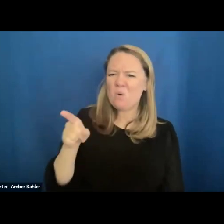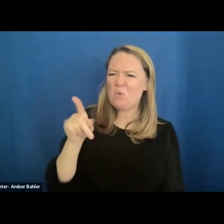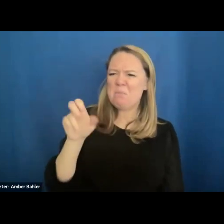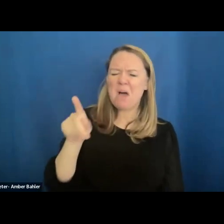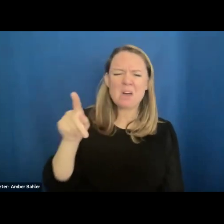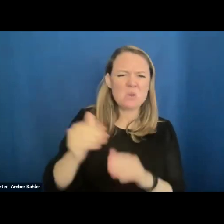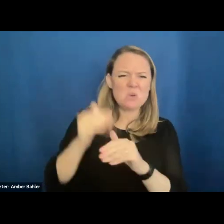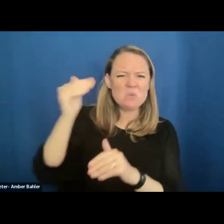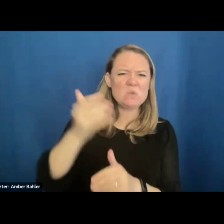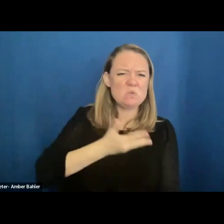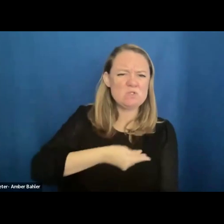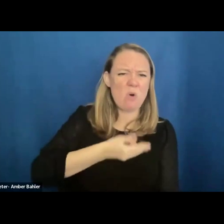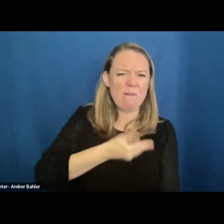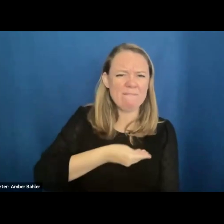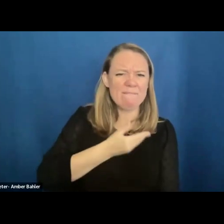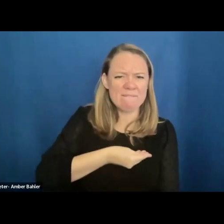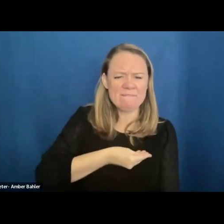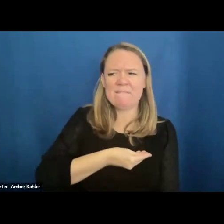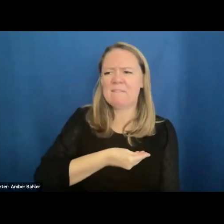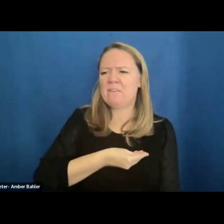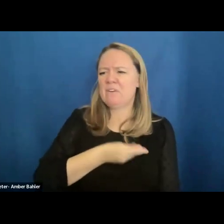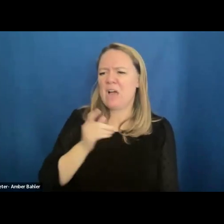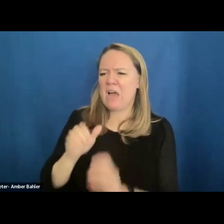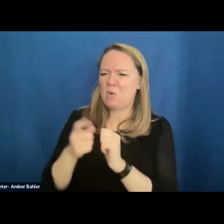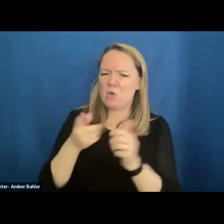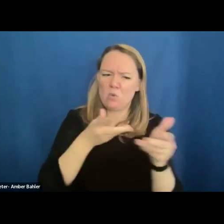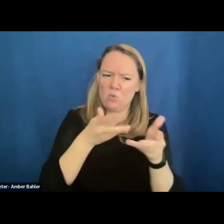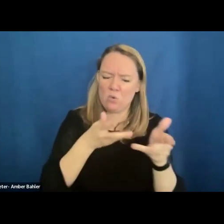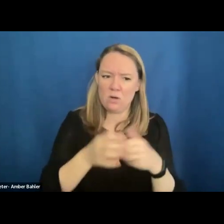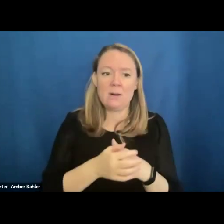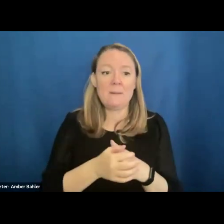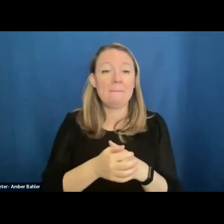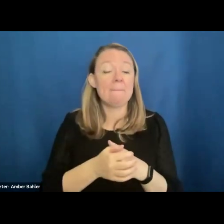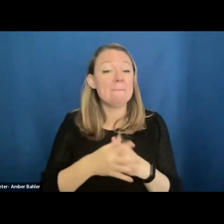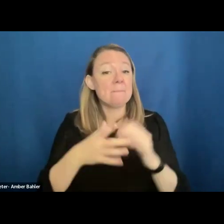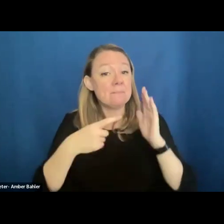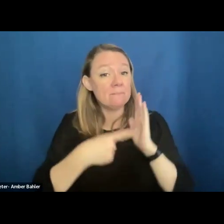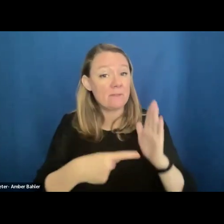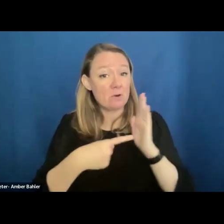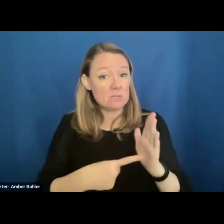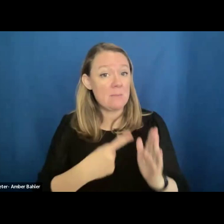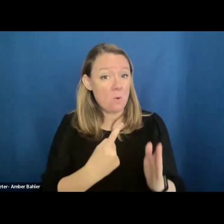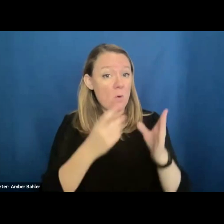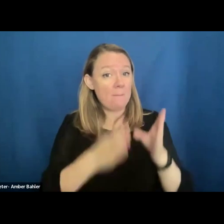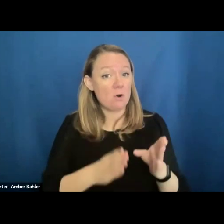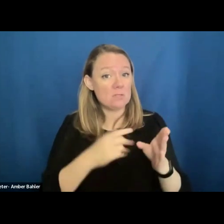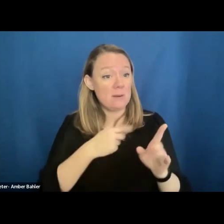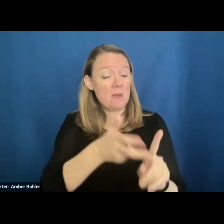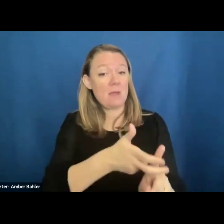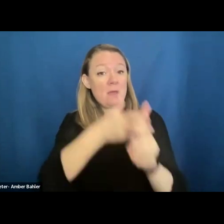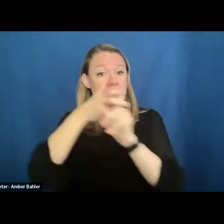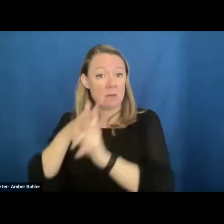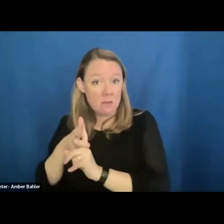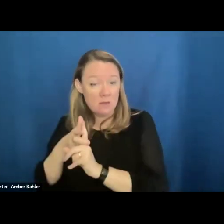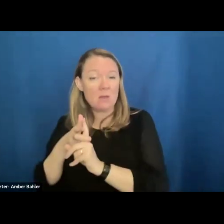I brought someone to talk about his crisis previously, and now he lives at an Oxford house, and he is nervous